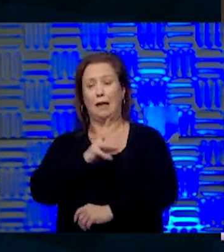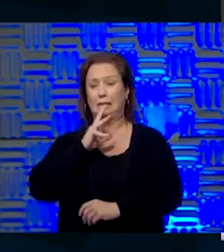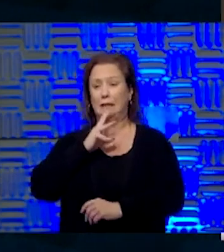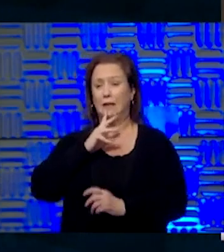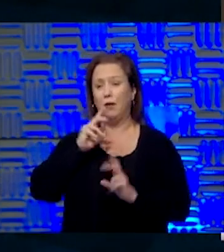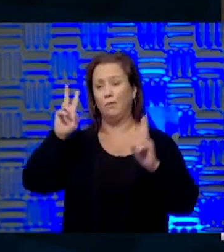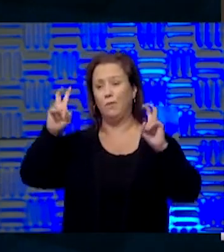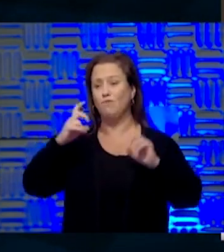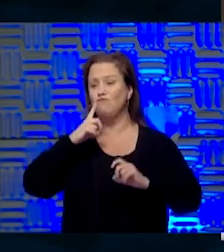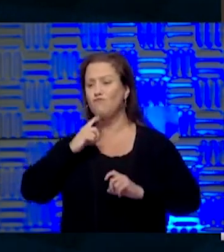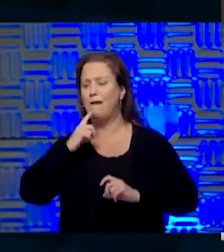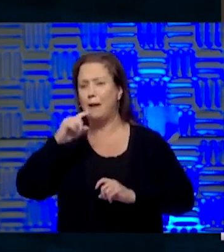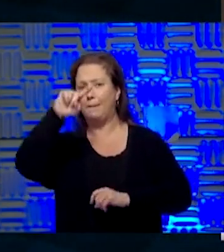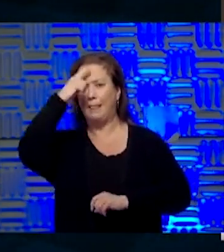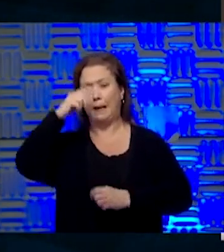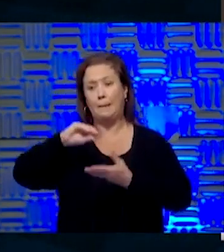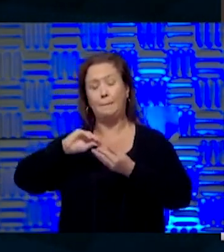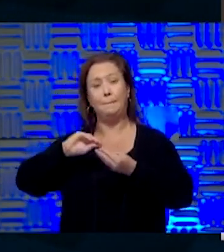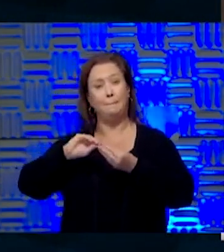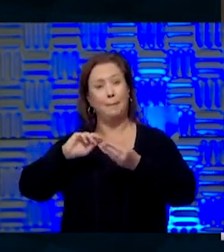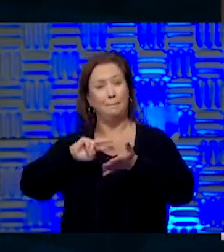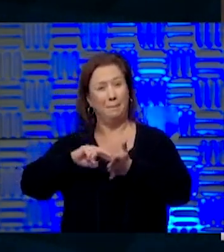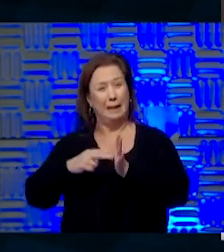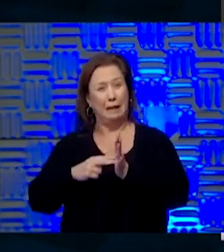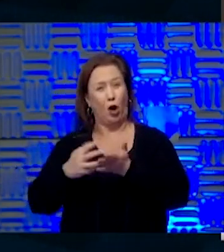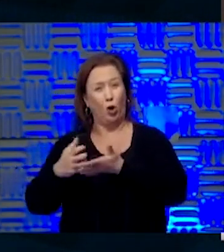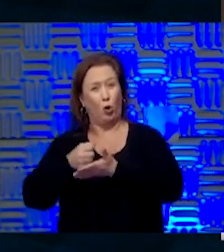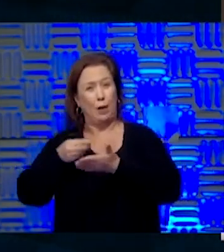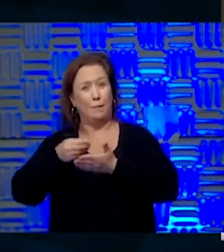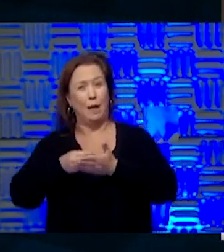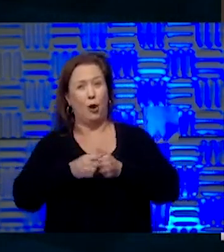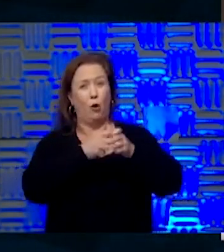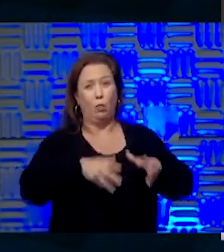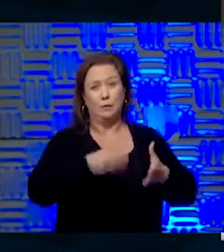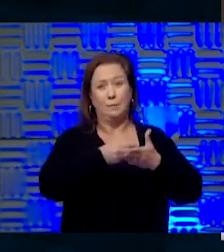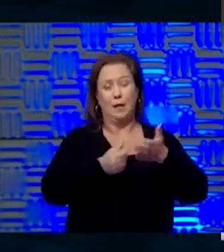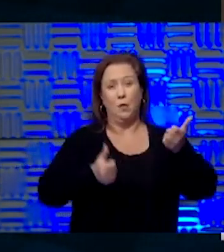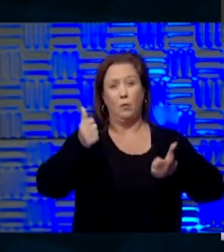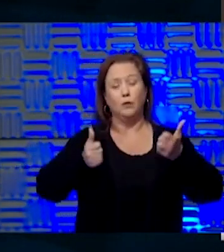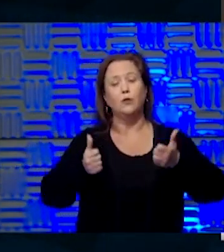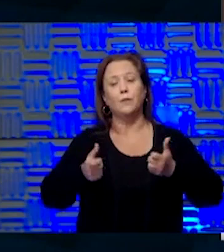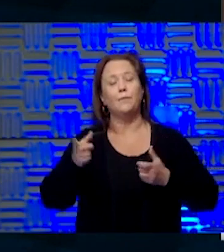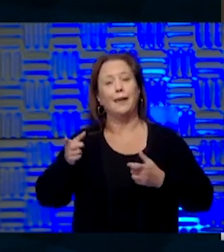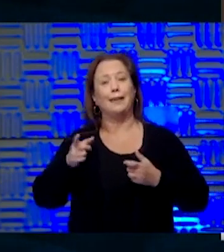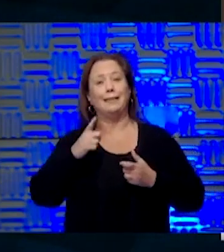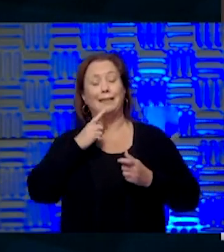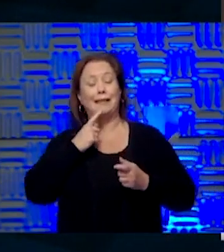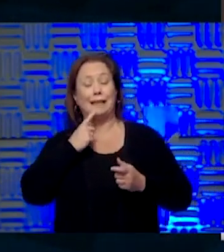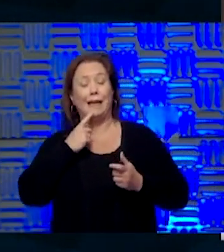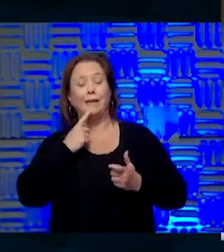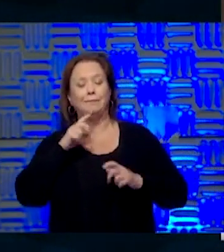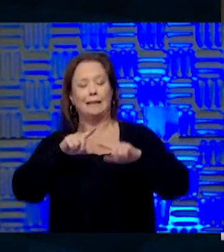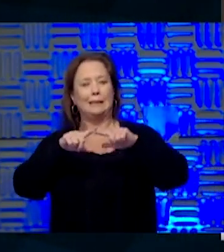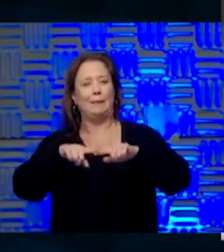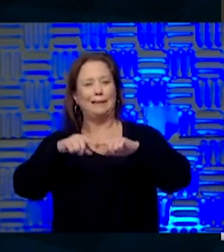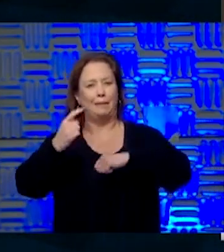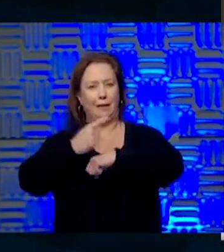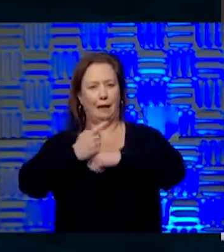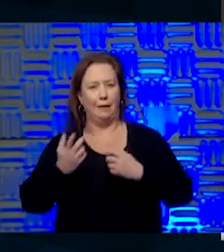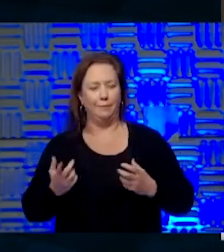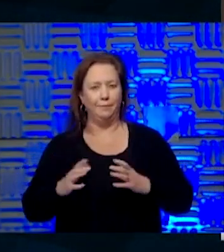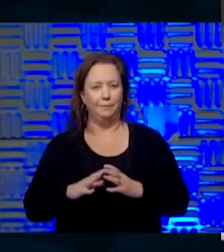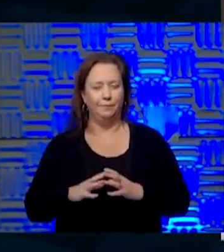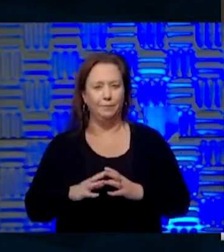black? And over the years, the answer to that question has been, well, it depends on what day you ask. So